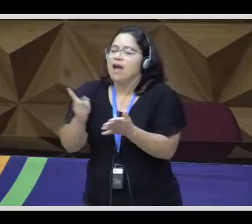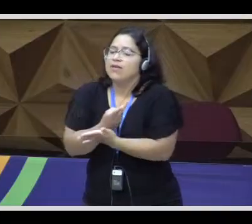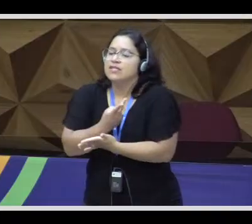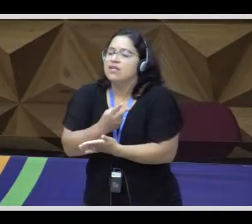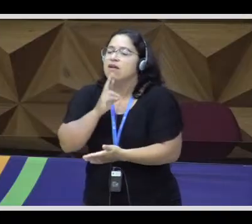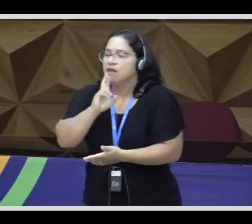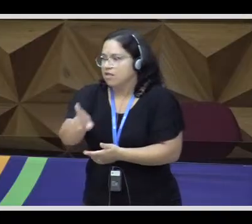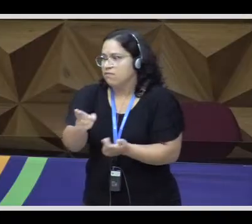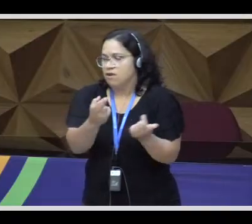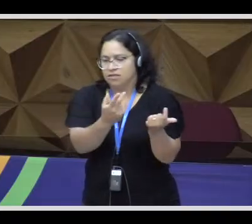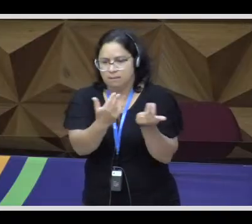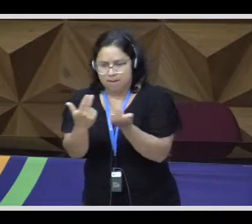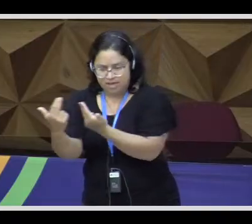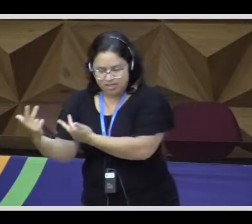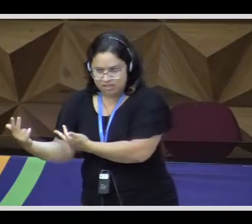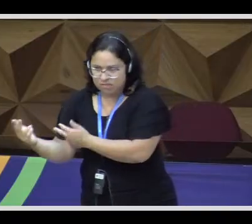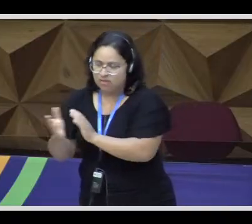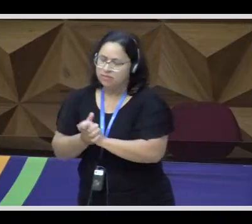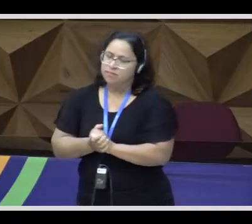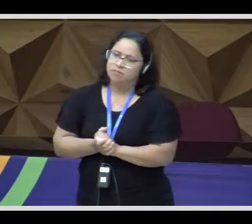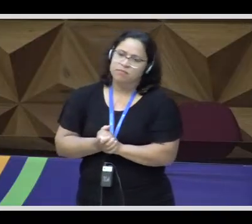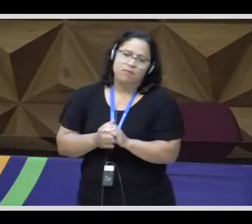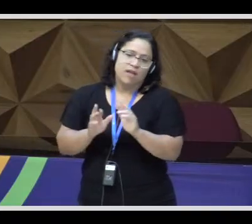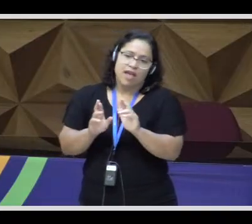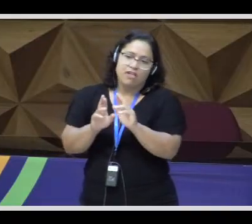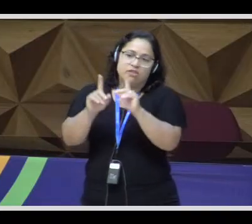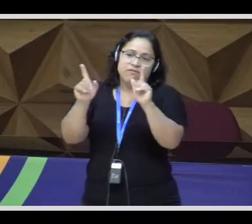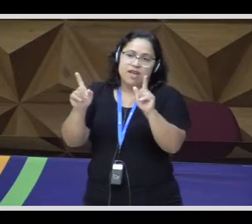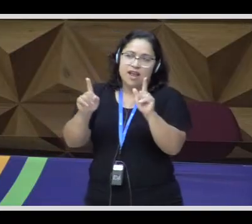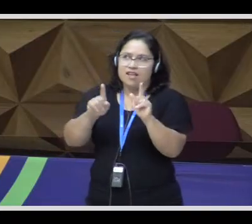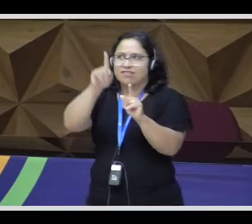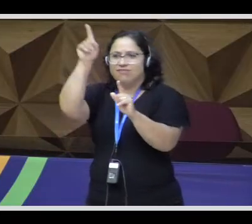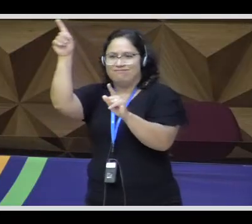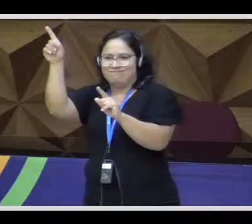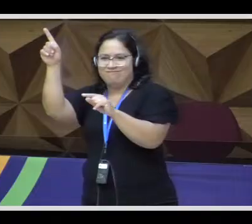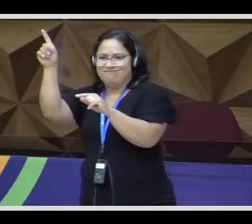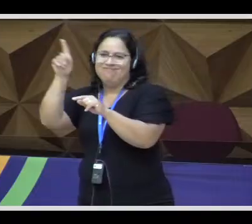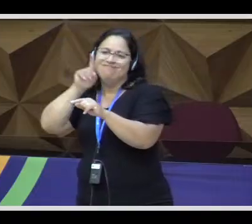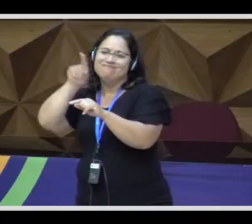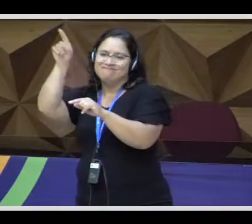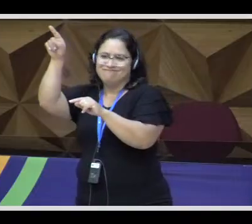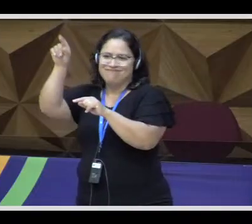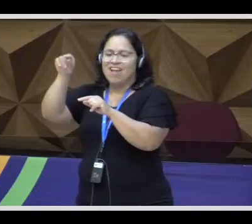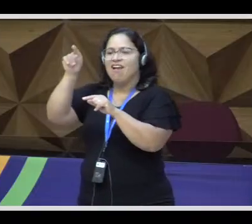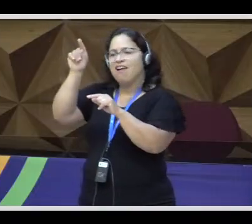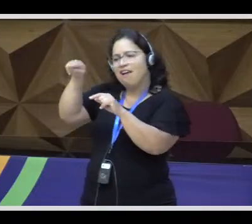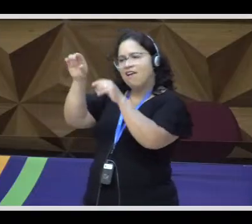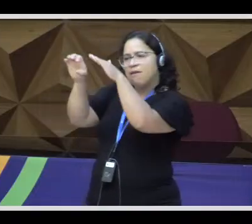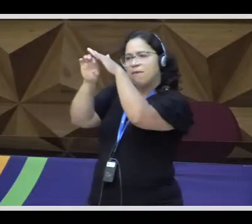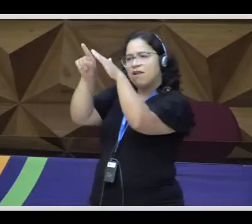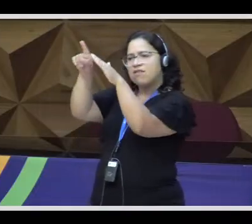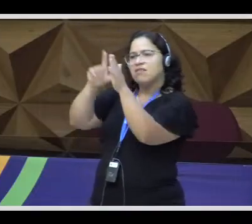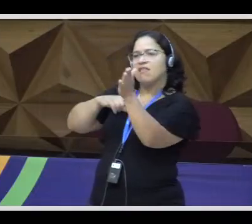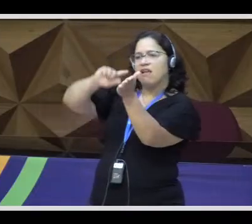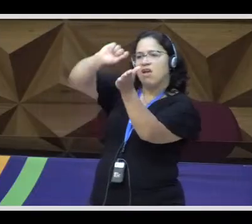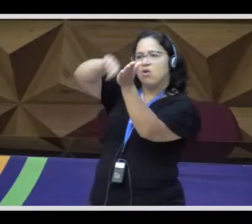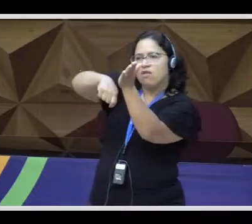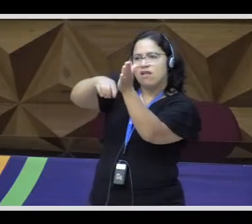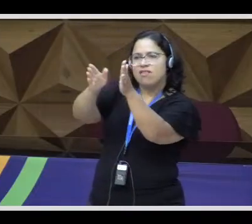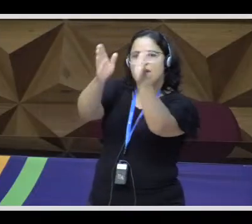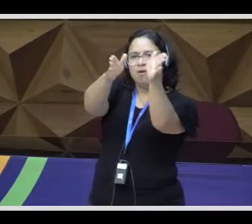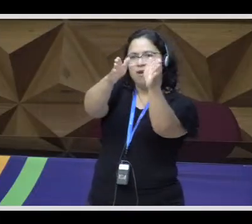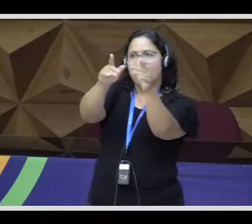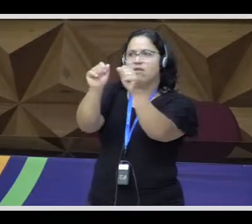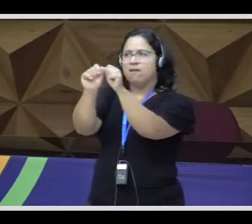very different from Cambridge Analytica because they are hired from one side to run campaigns. We don't do that. But